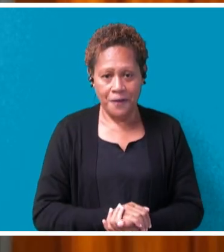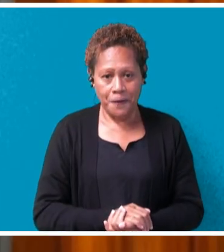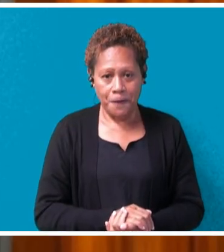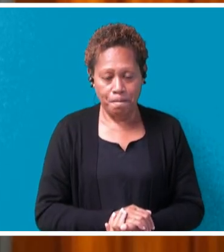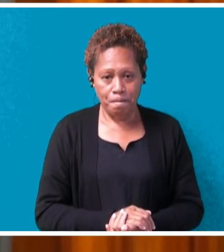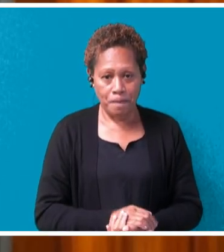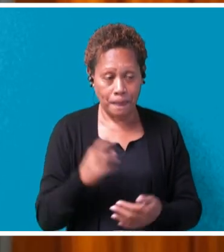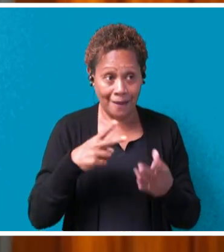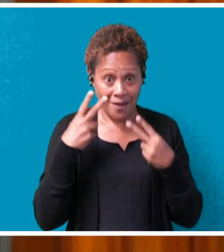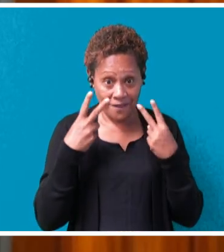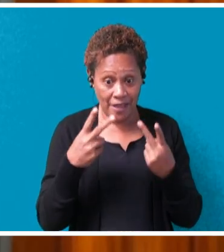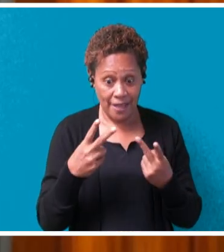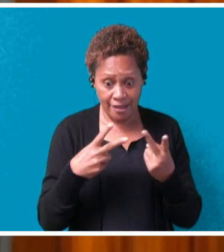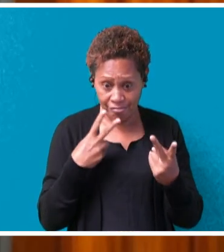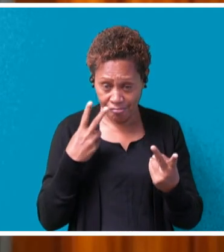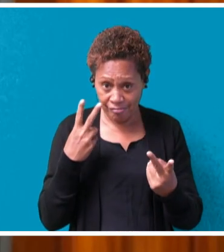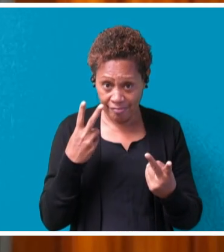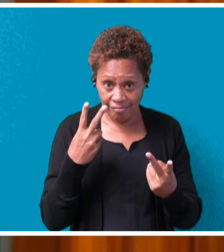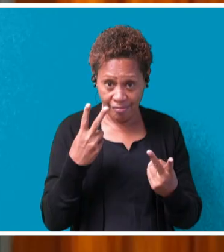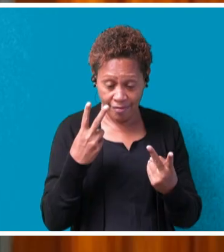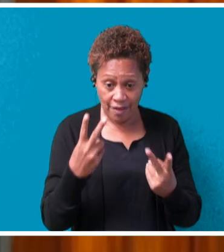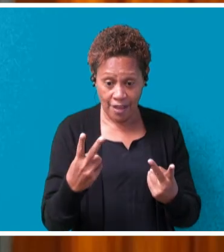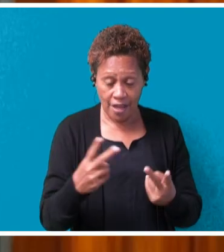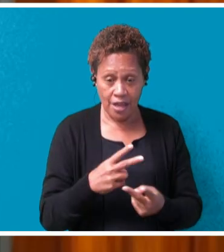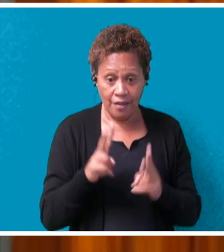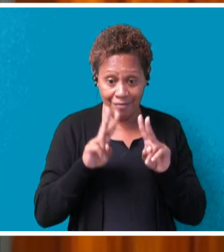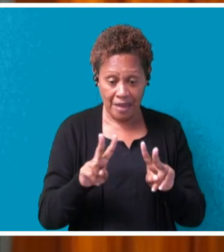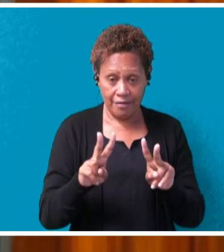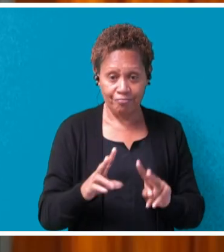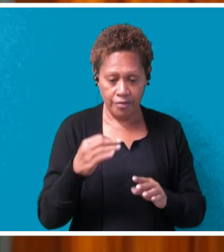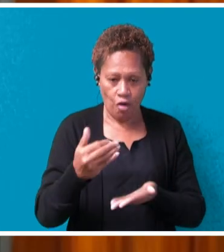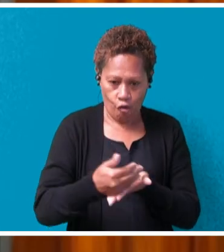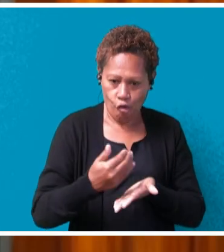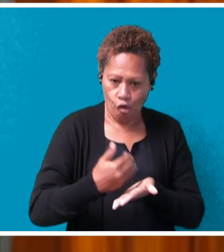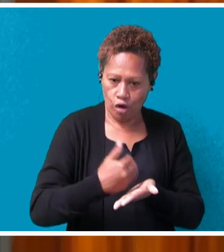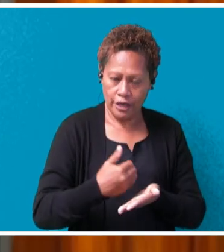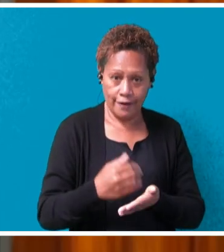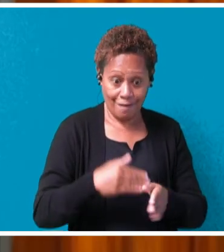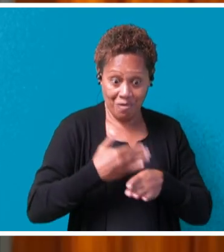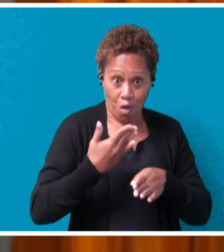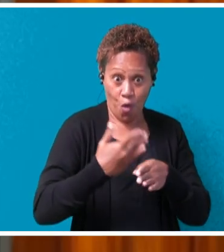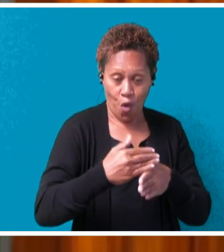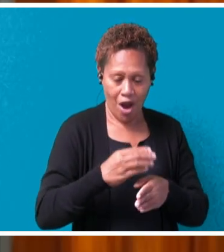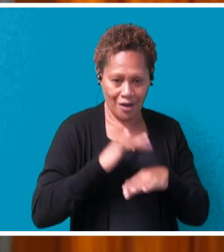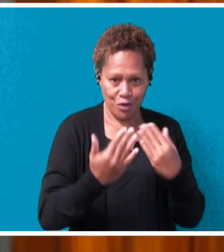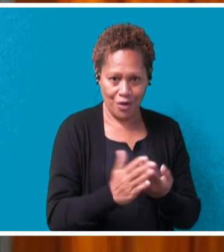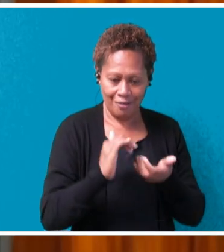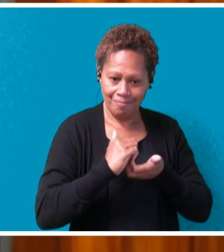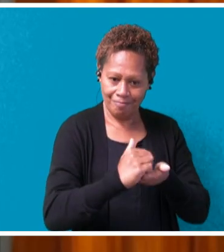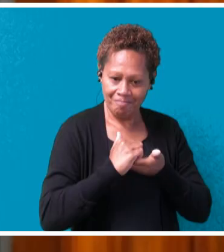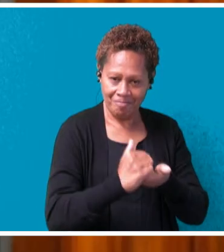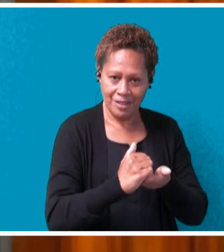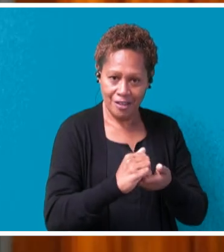This vision can only be realized through our collective effort. Government cannot achieve it alone. It requires the partnership